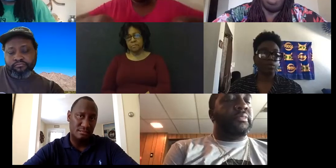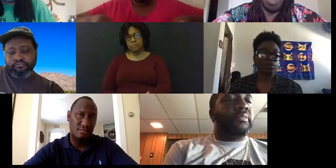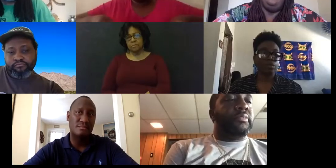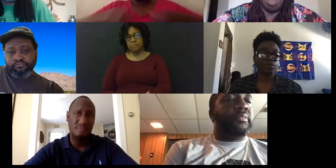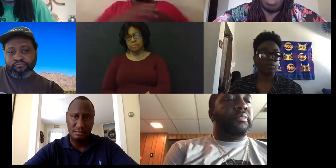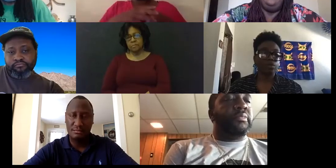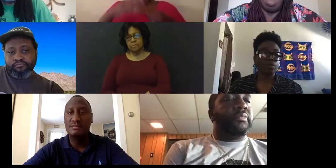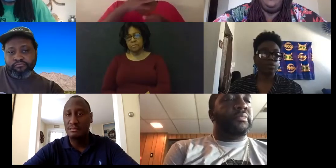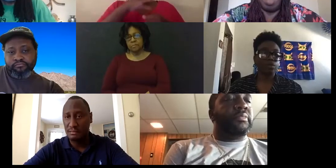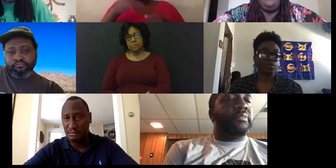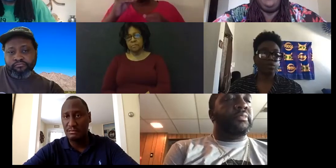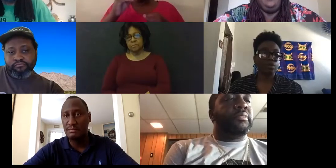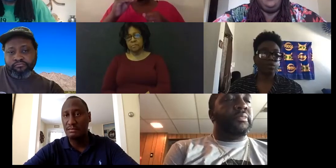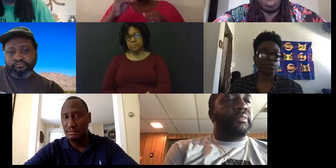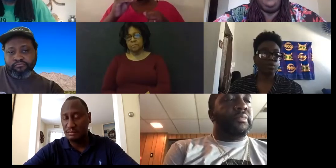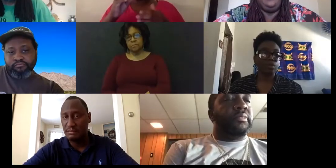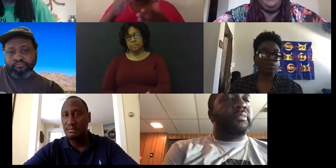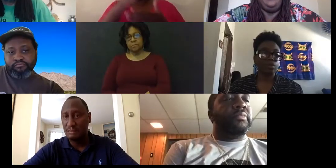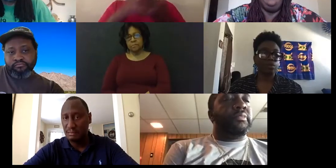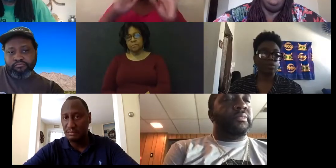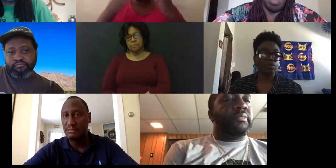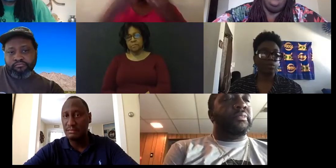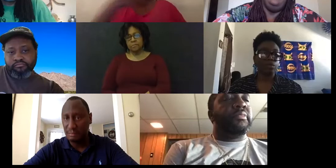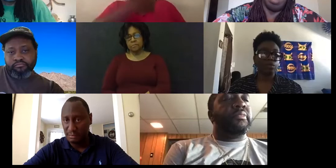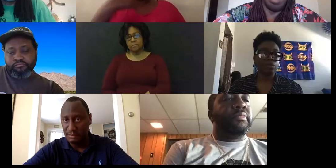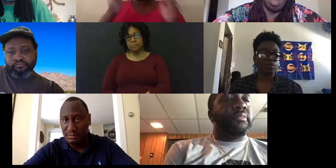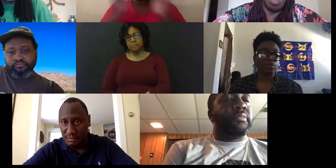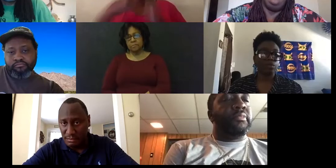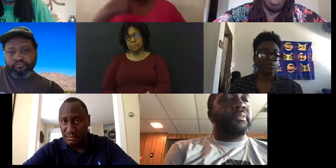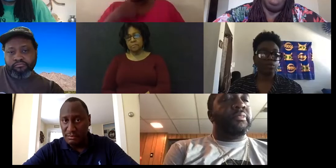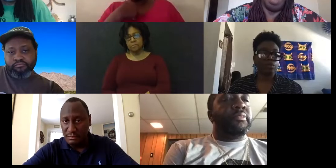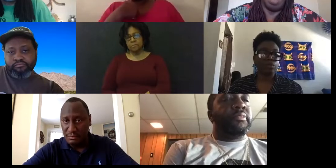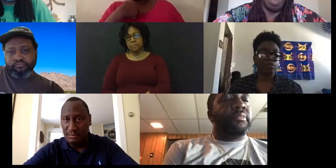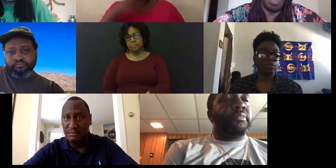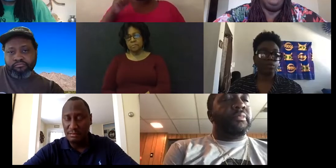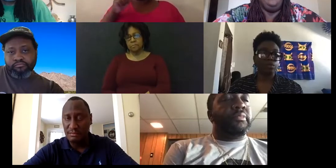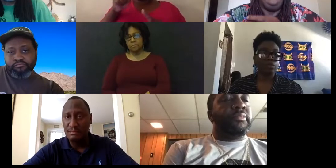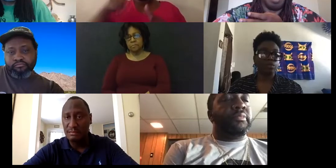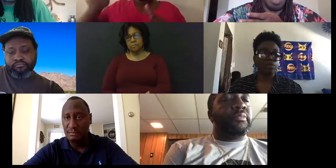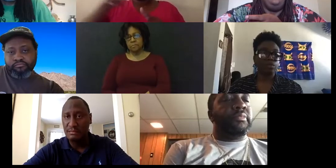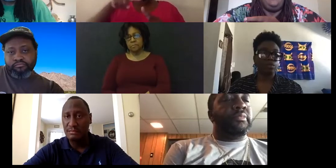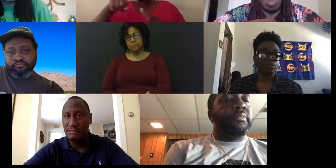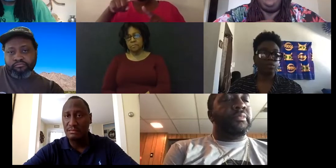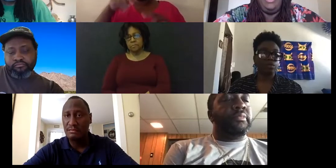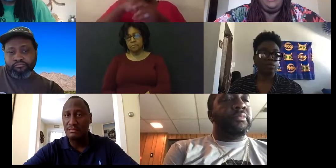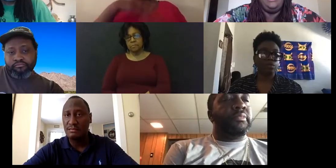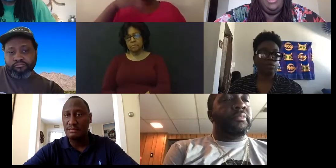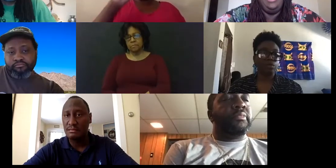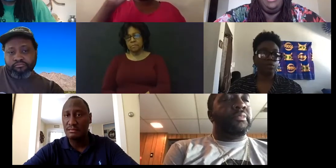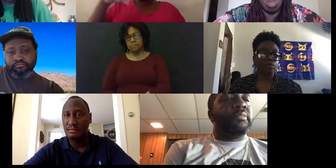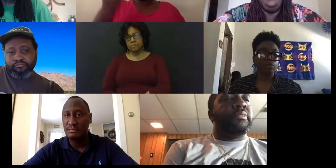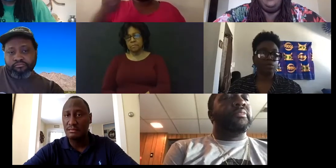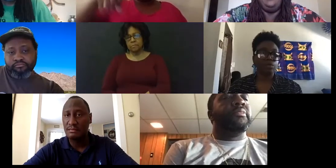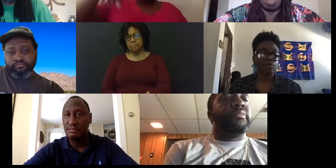blow on any sort of male family members who are with me, kind of, you know, hold, you know, even in my 30s, hold my dad's